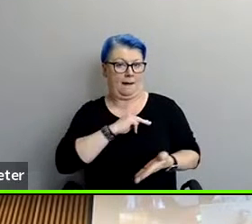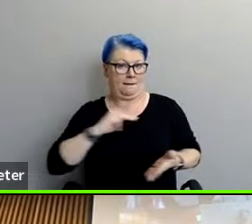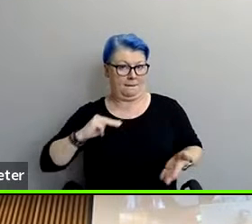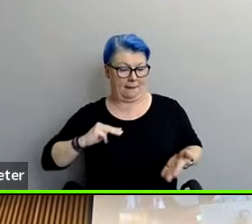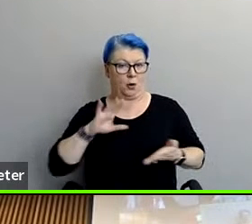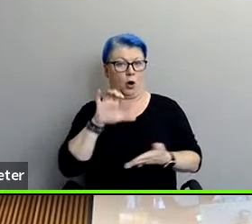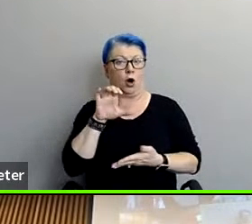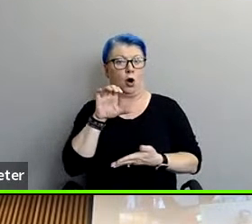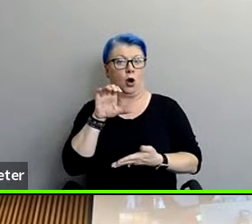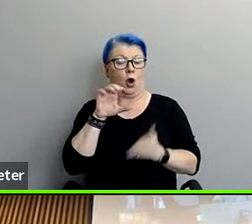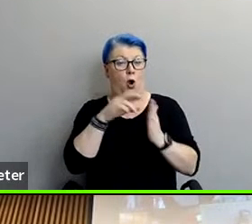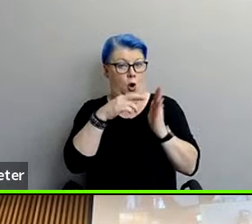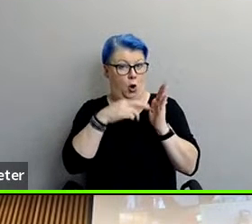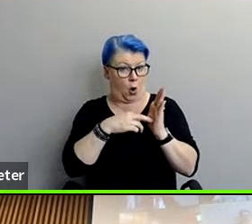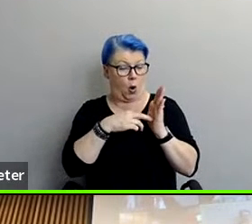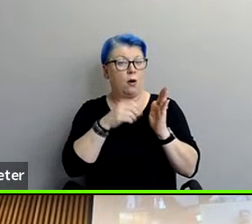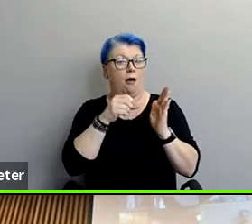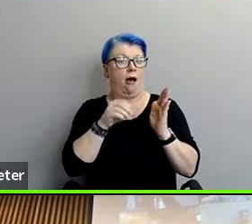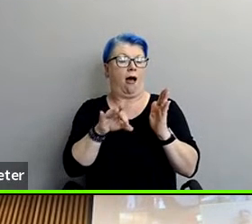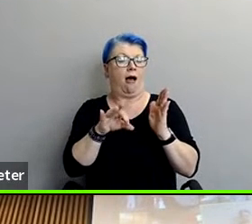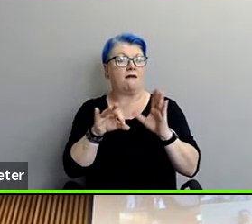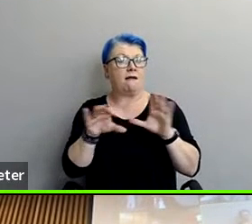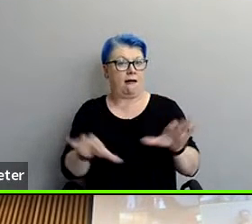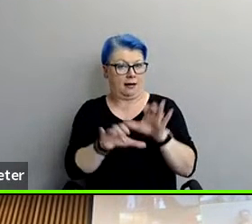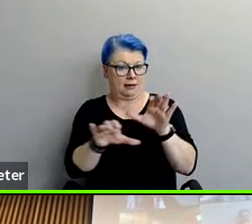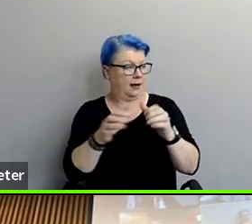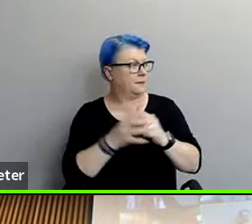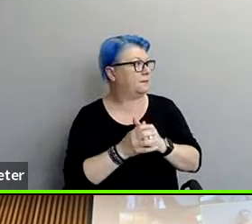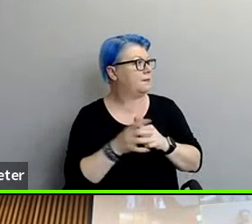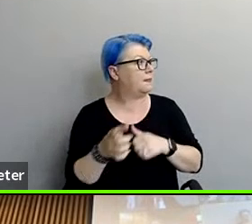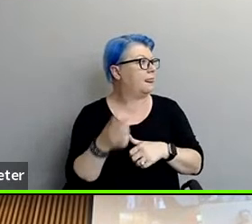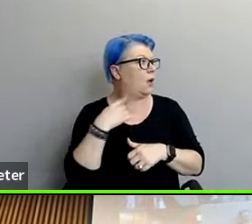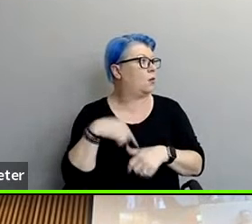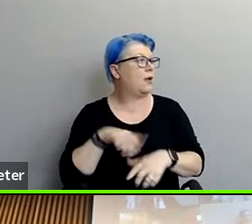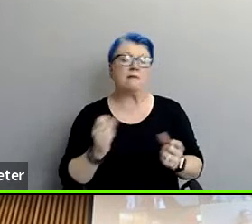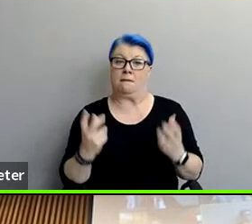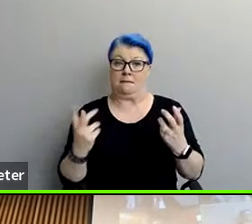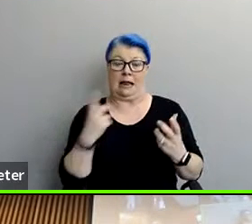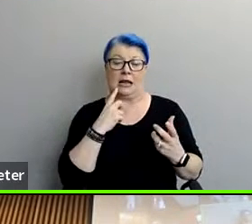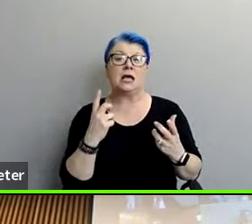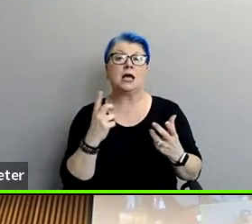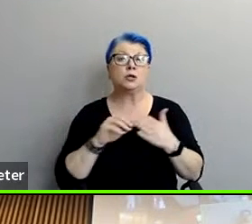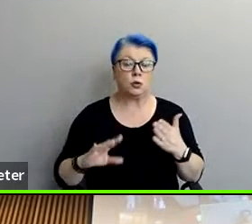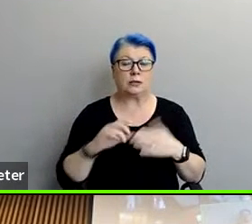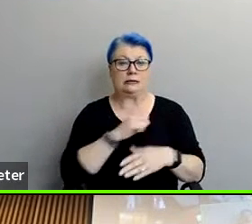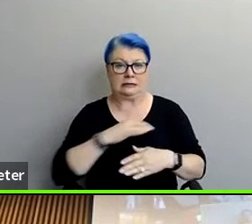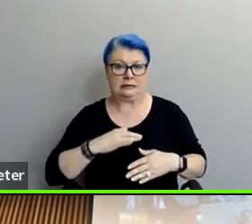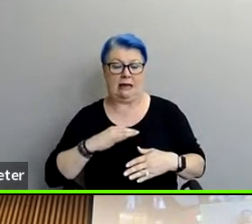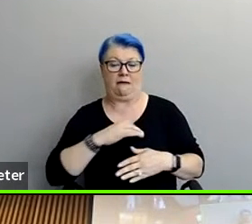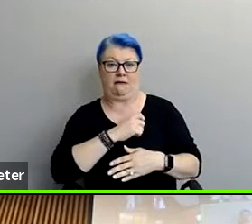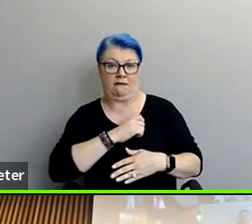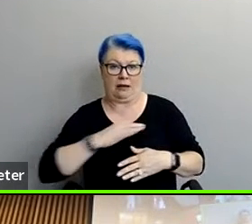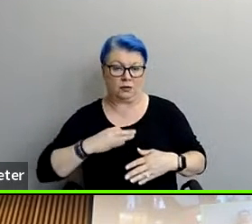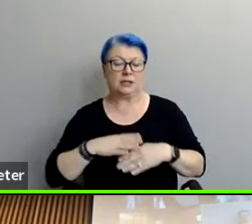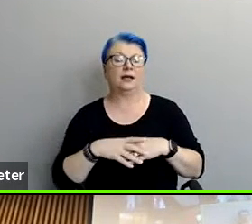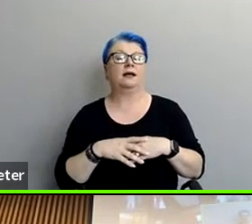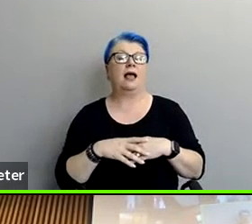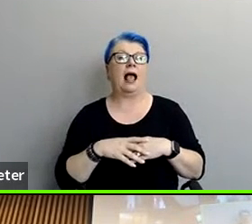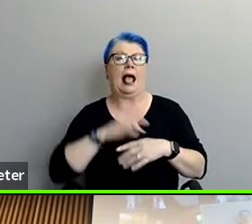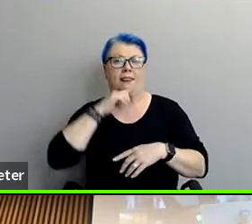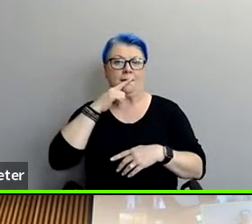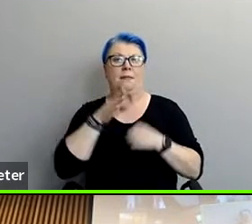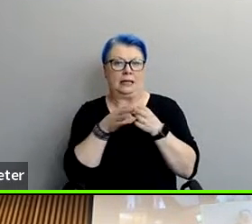As a public body with many constituent groups, students, families, staff, and public in general, we recognize that it's